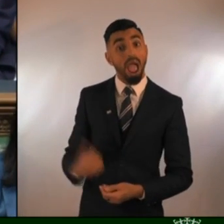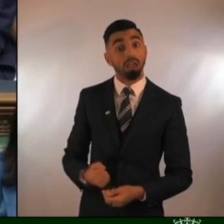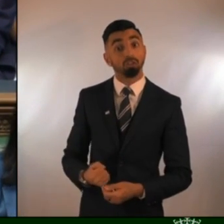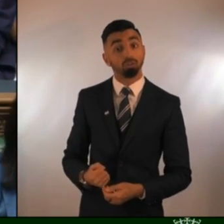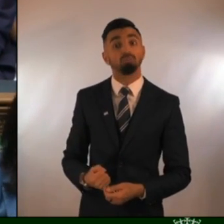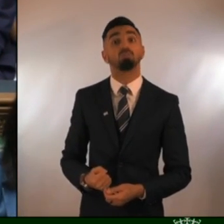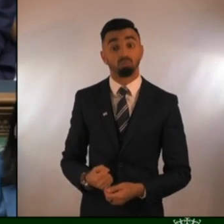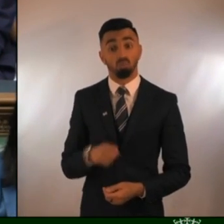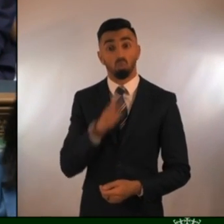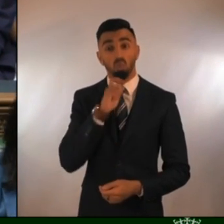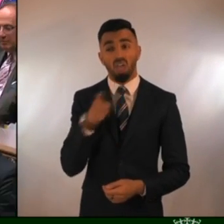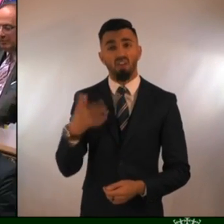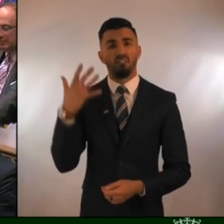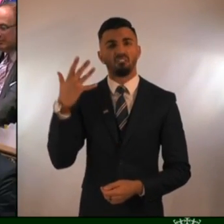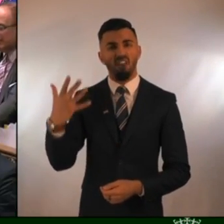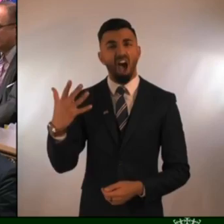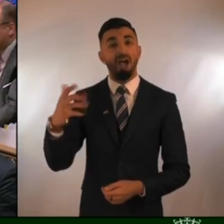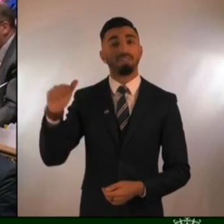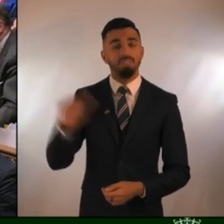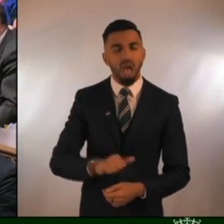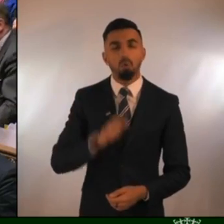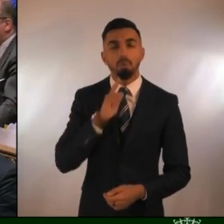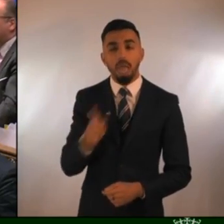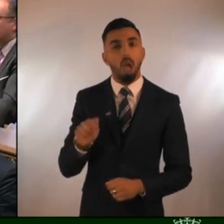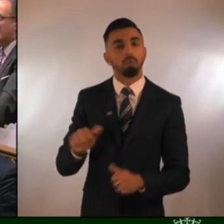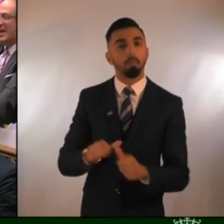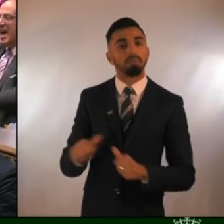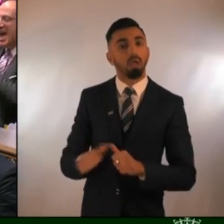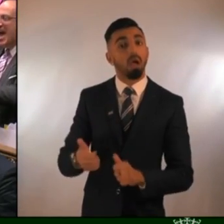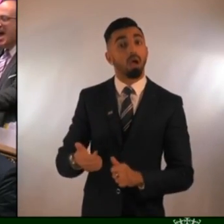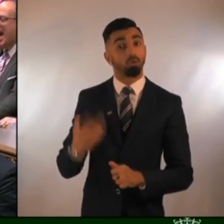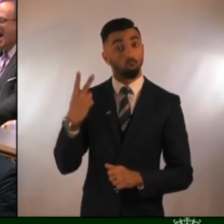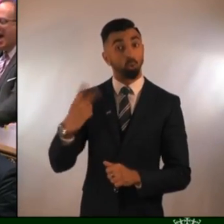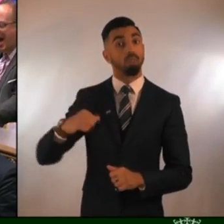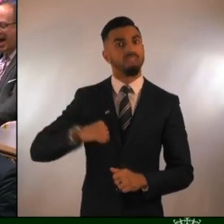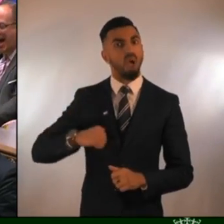in 2010. Yeah. The Conservatives, the real Workers' Party.